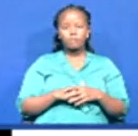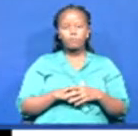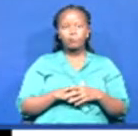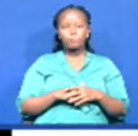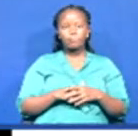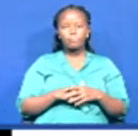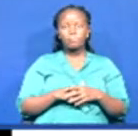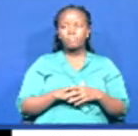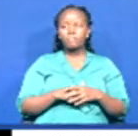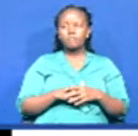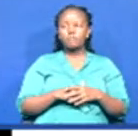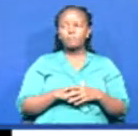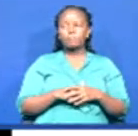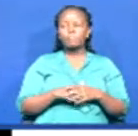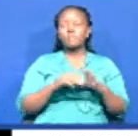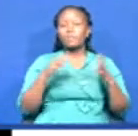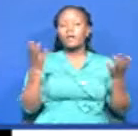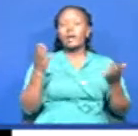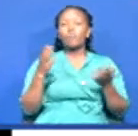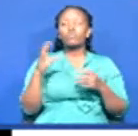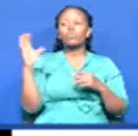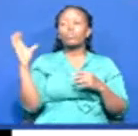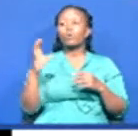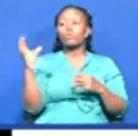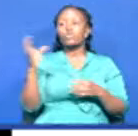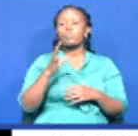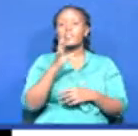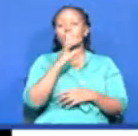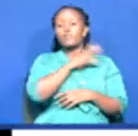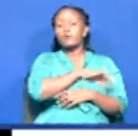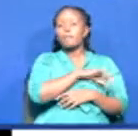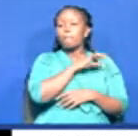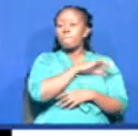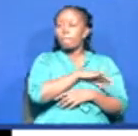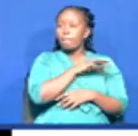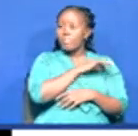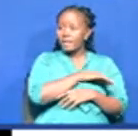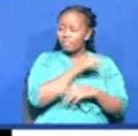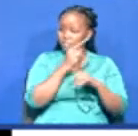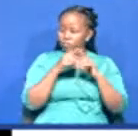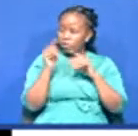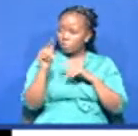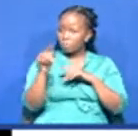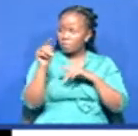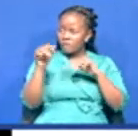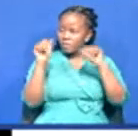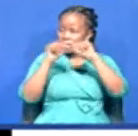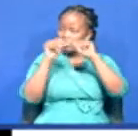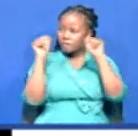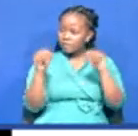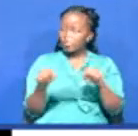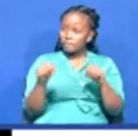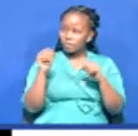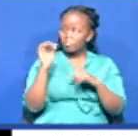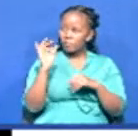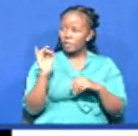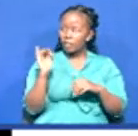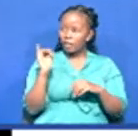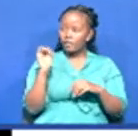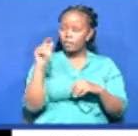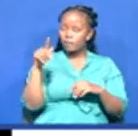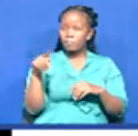How will consumers benefit from the system? Yes, gentlemen. Yeah. Isaac is my